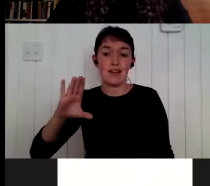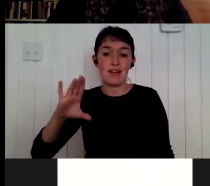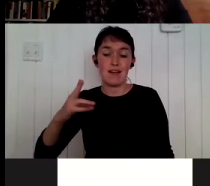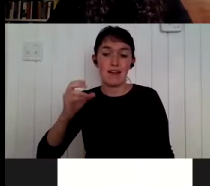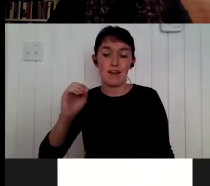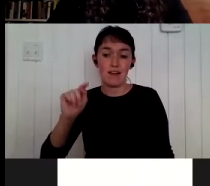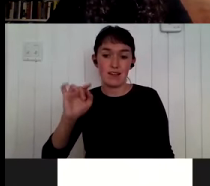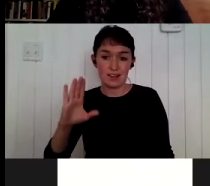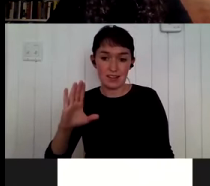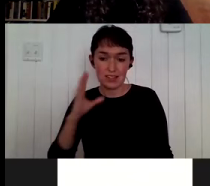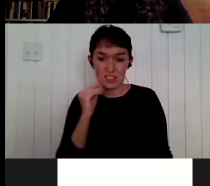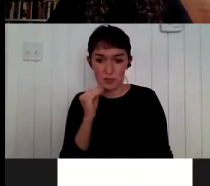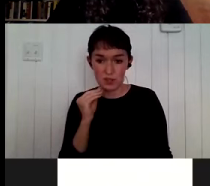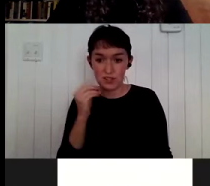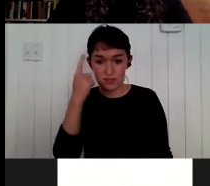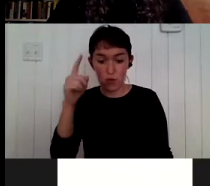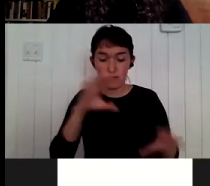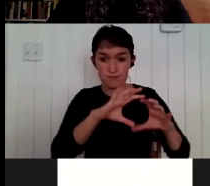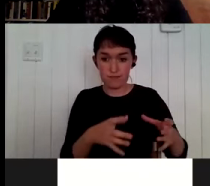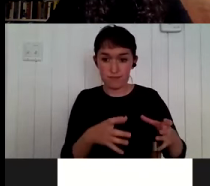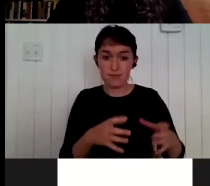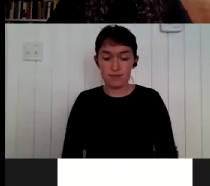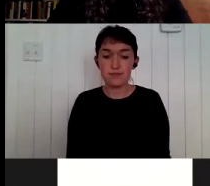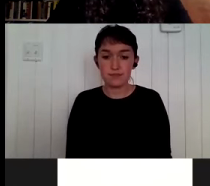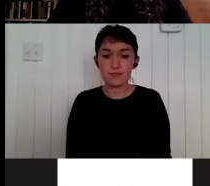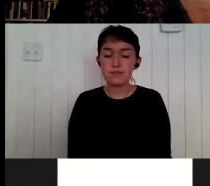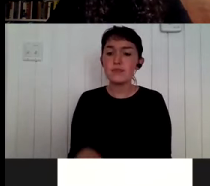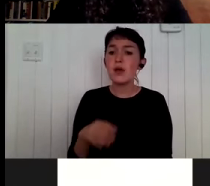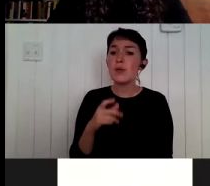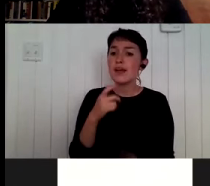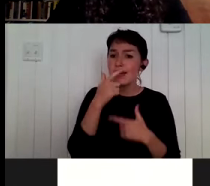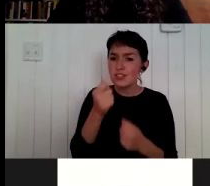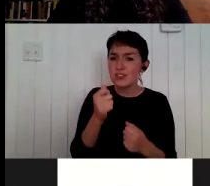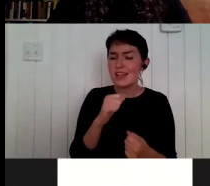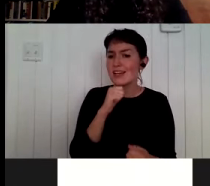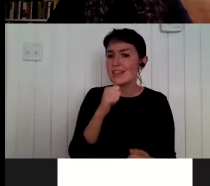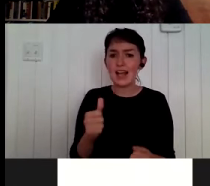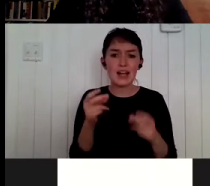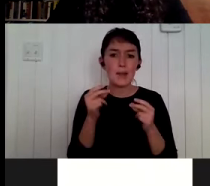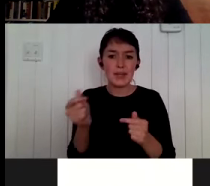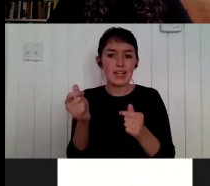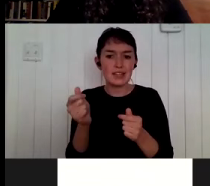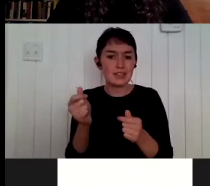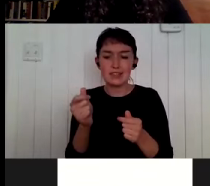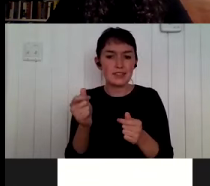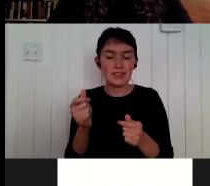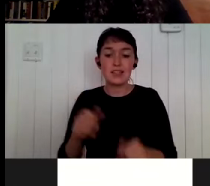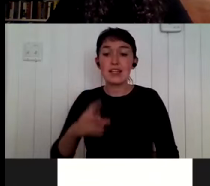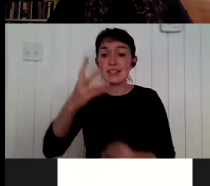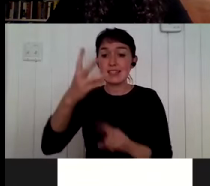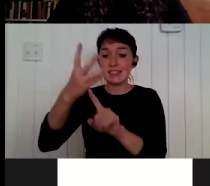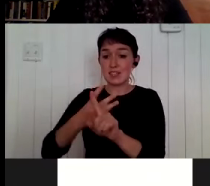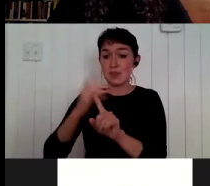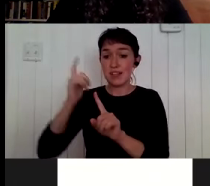anything immediately after they finished the therapy, but when they did a follow-up 6 months later, that's